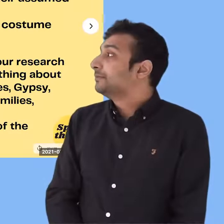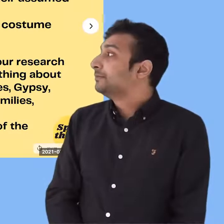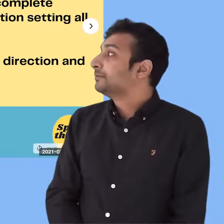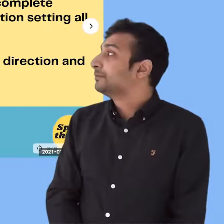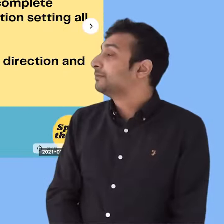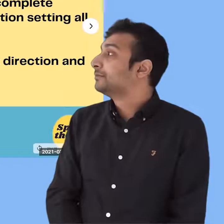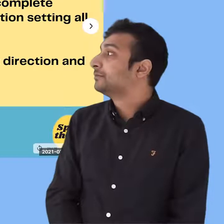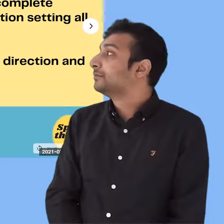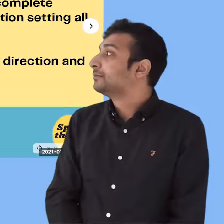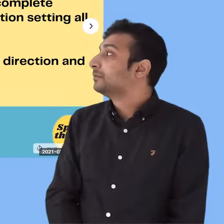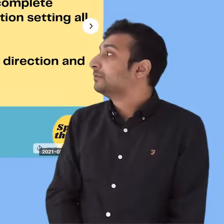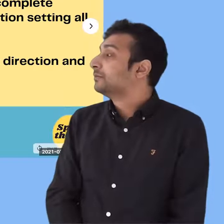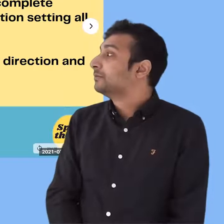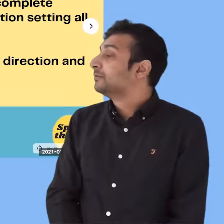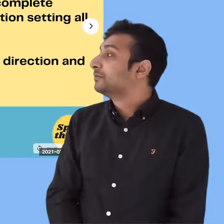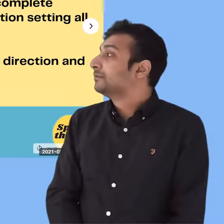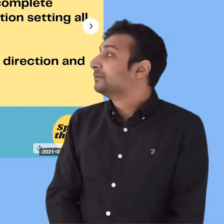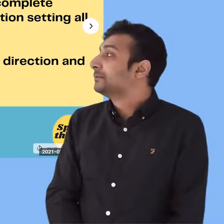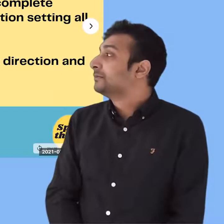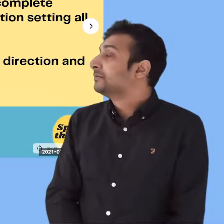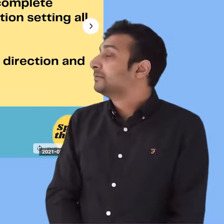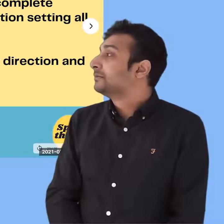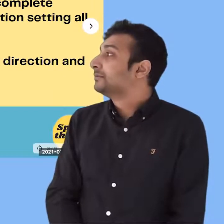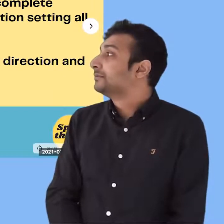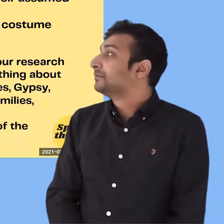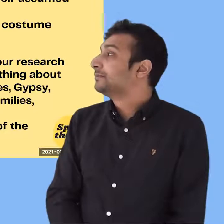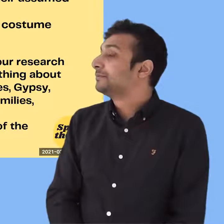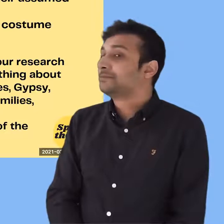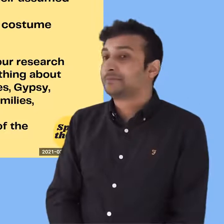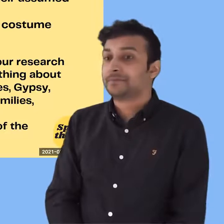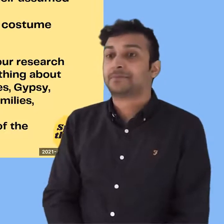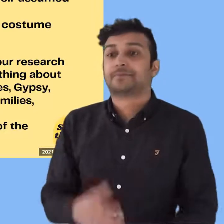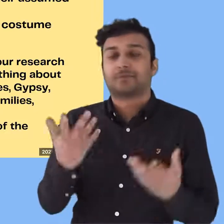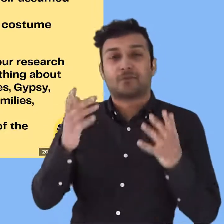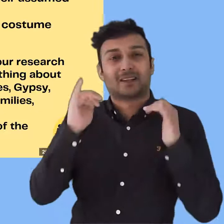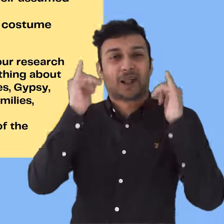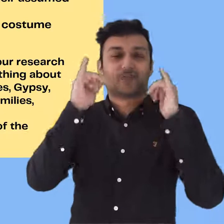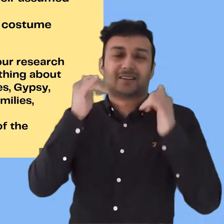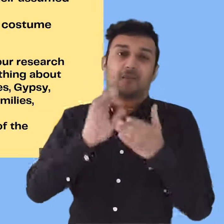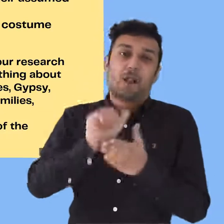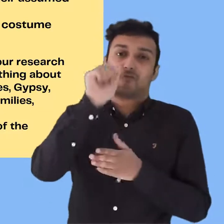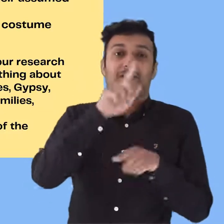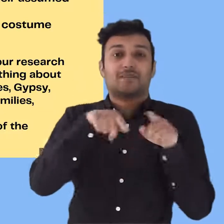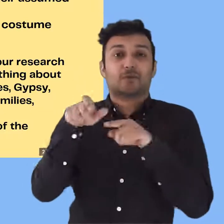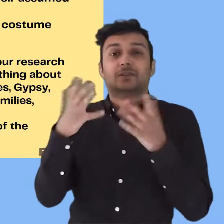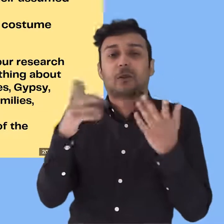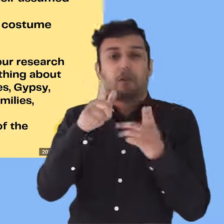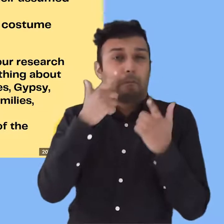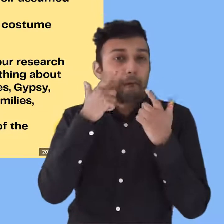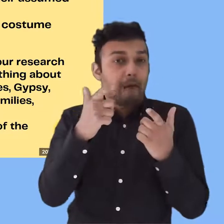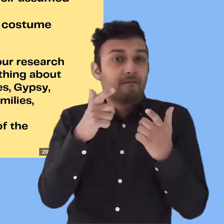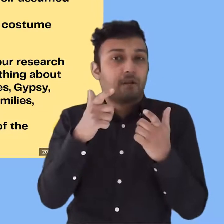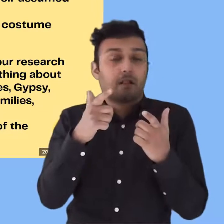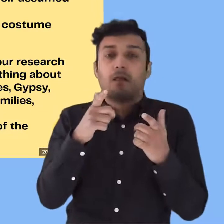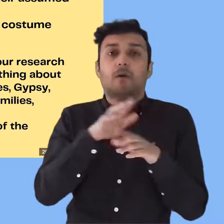cultural diversity, there we go. So caution, don't ask children to perform their home language. They might not actually speak that language